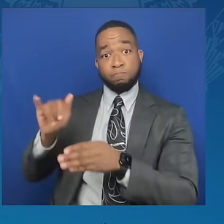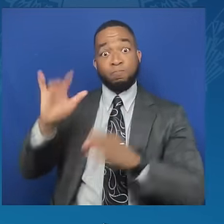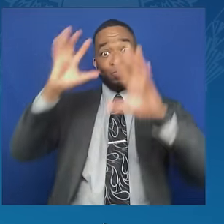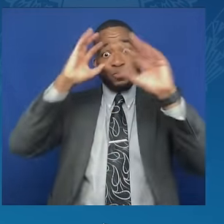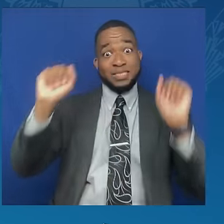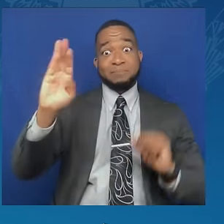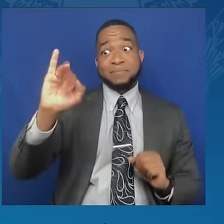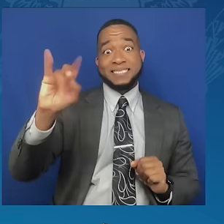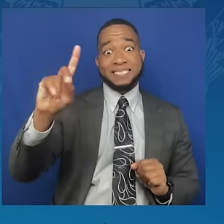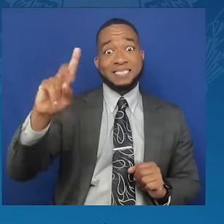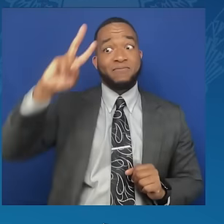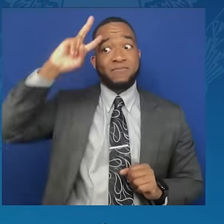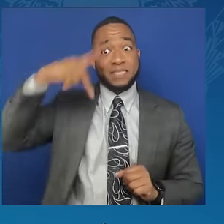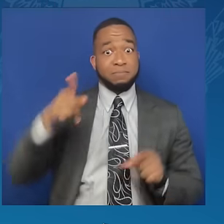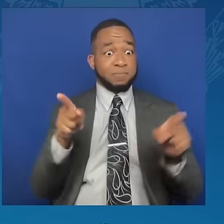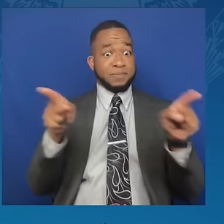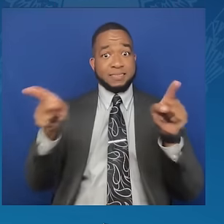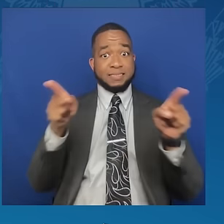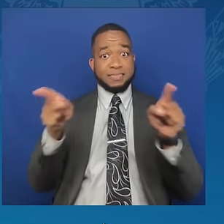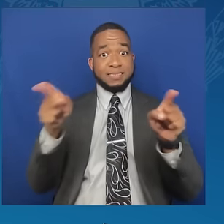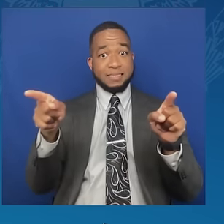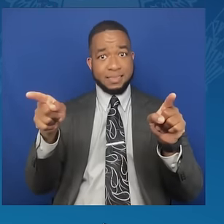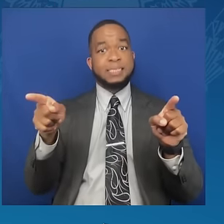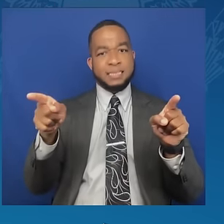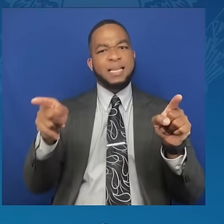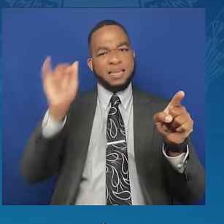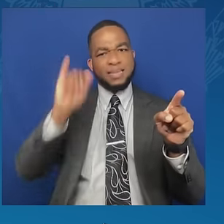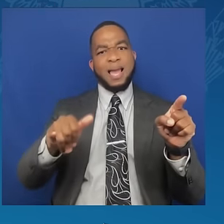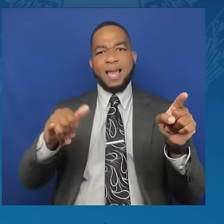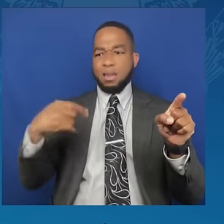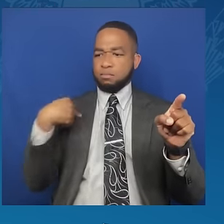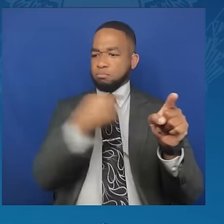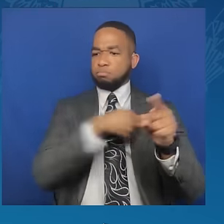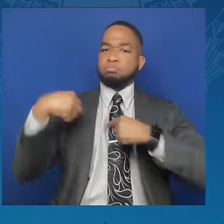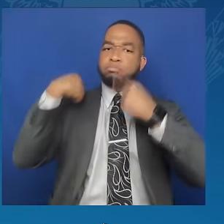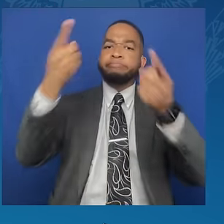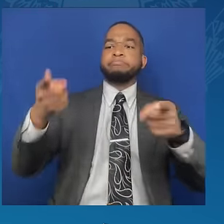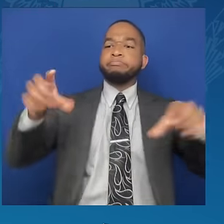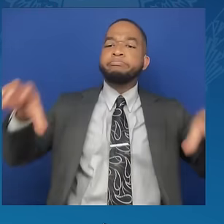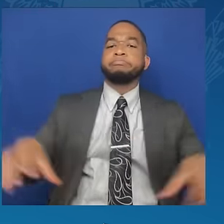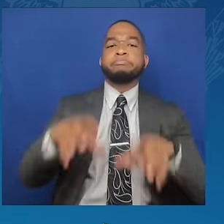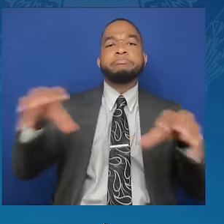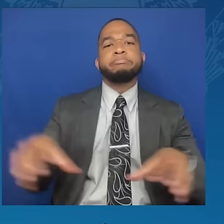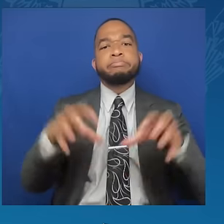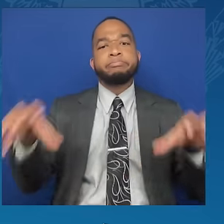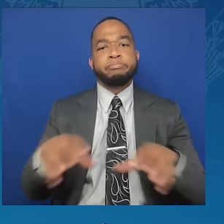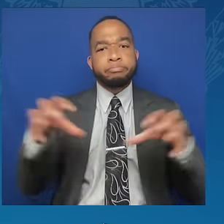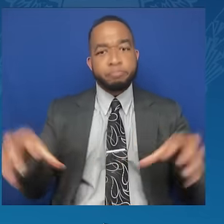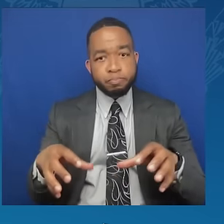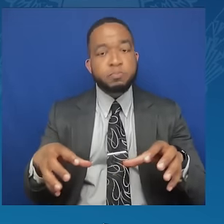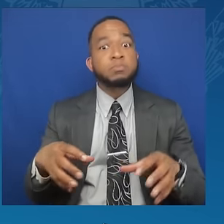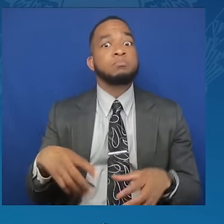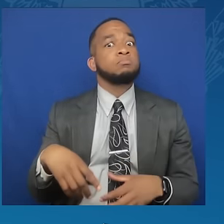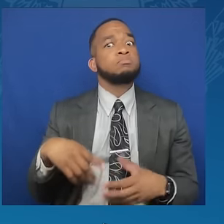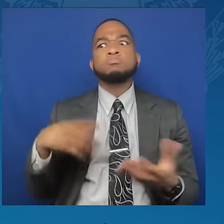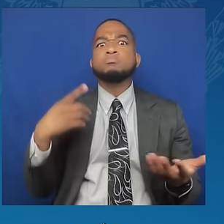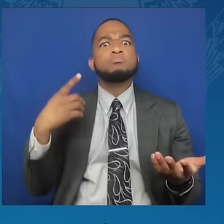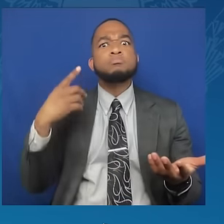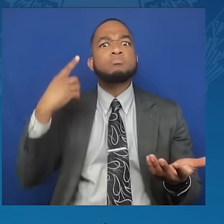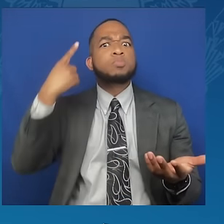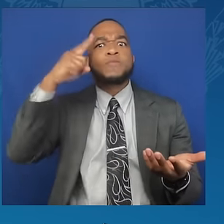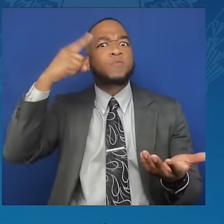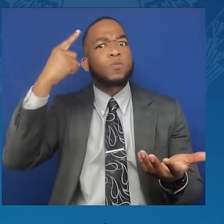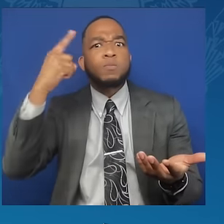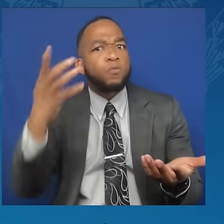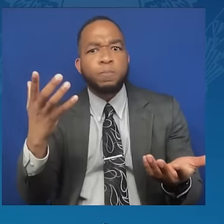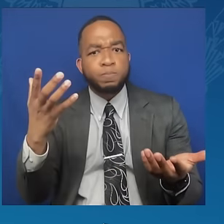We're doing that for the grandkids of the foot soldiers. We're doing that for grandparents like mine